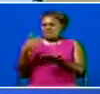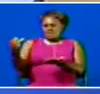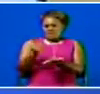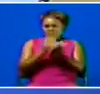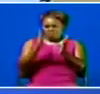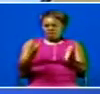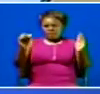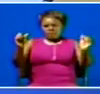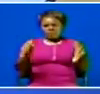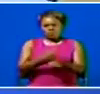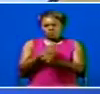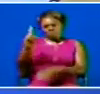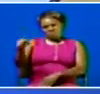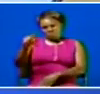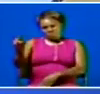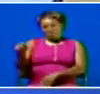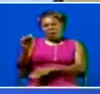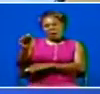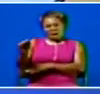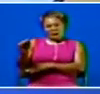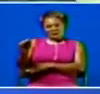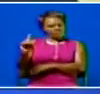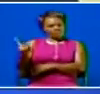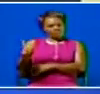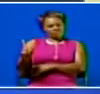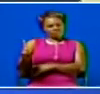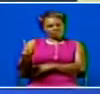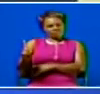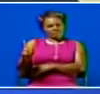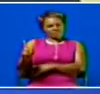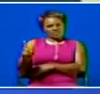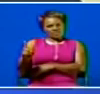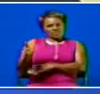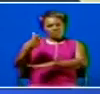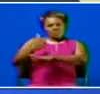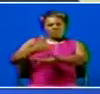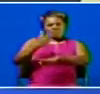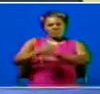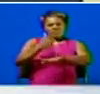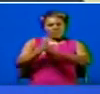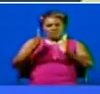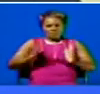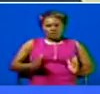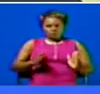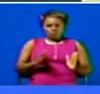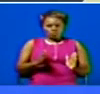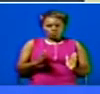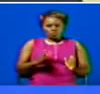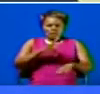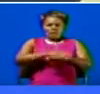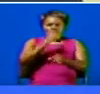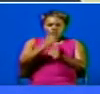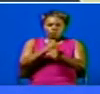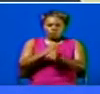employers cannot be faulted for asking for such documents. Scams have been unearthed where someone got a job without the